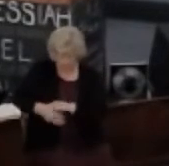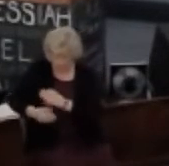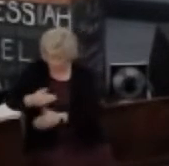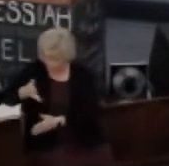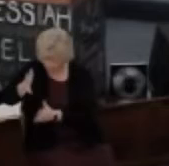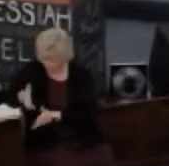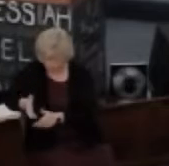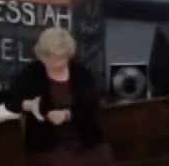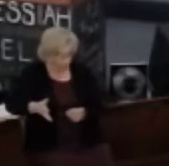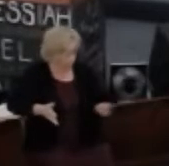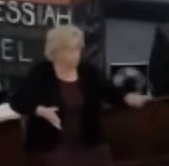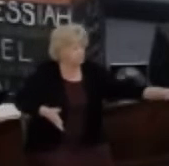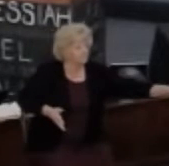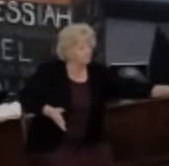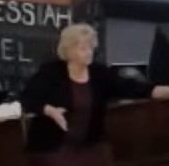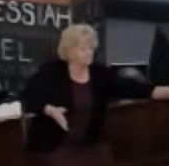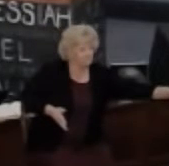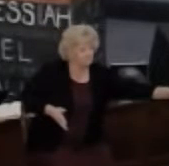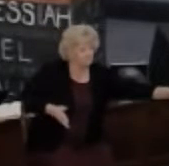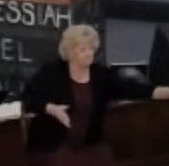little?